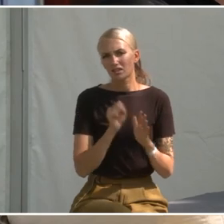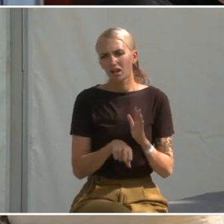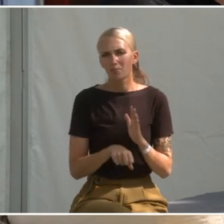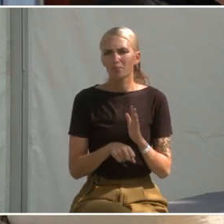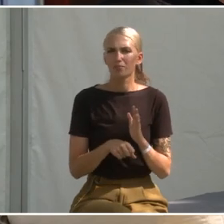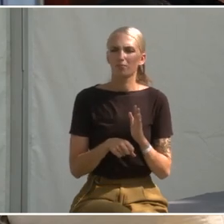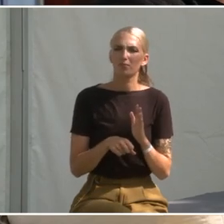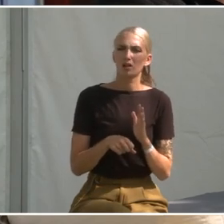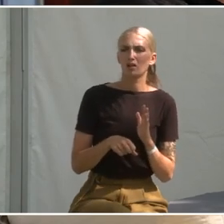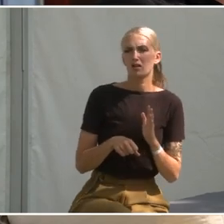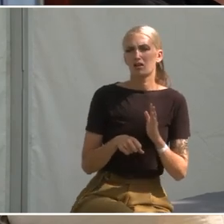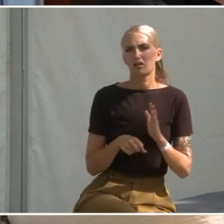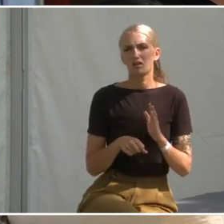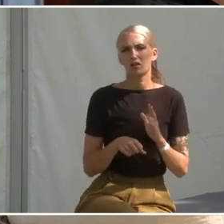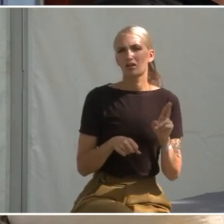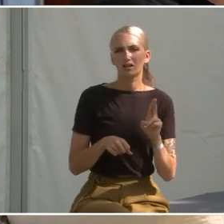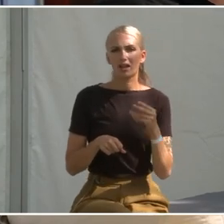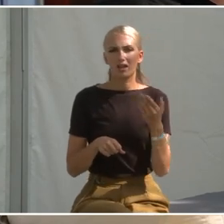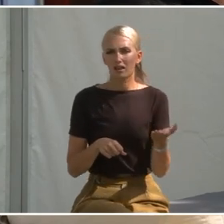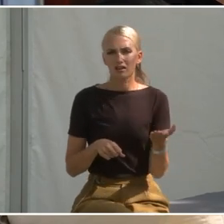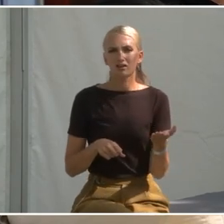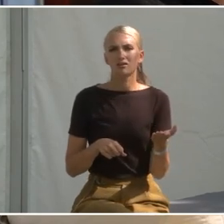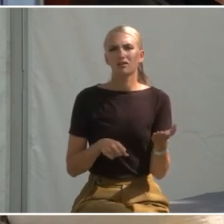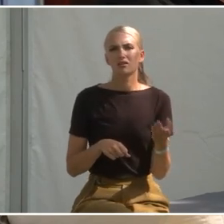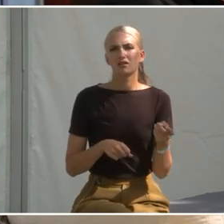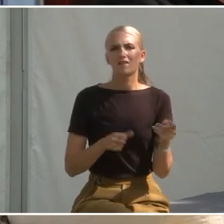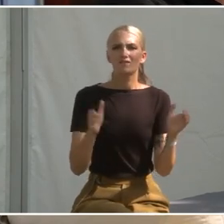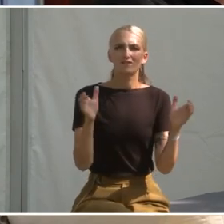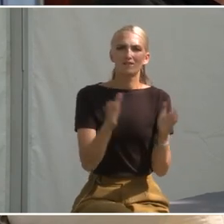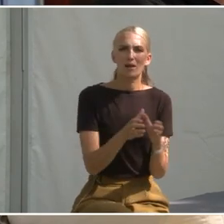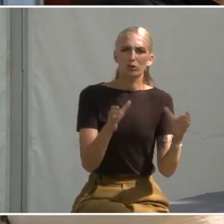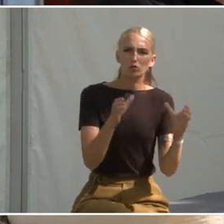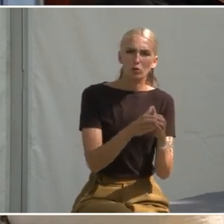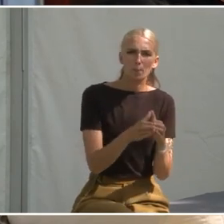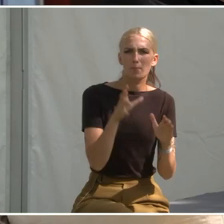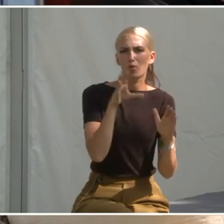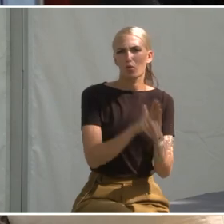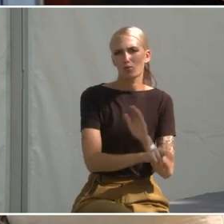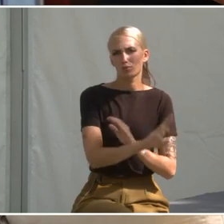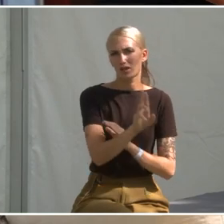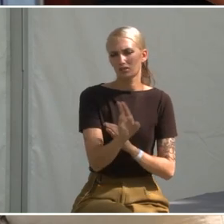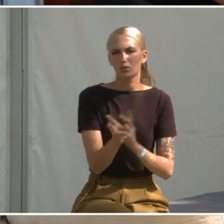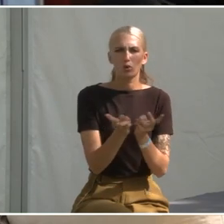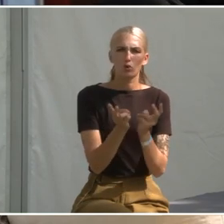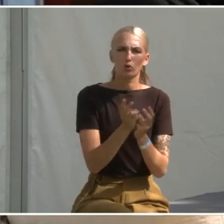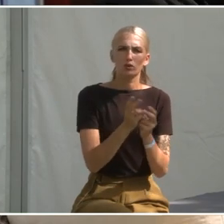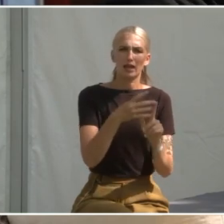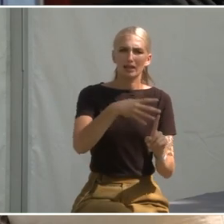high suicide risk, whether someone belongs to one minority or another. It doesn't really matter, is it